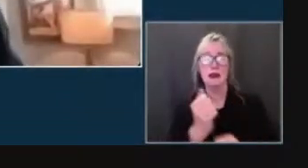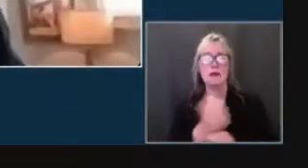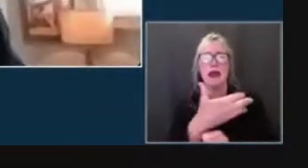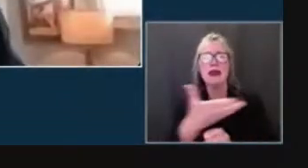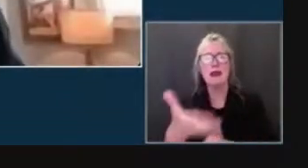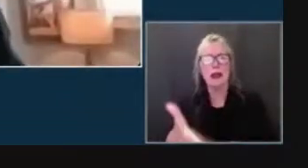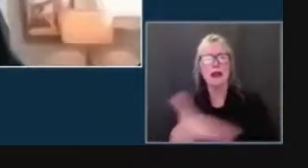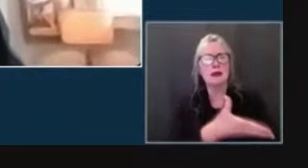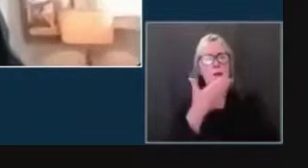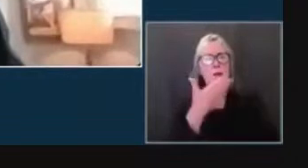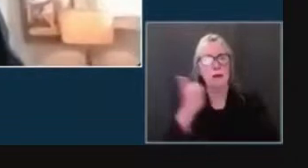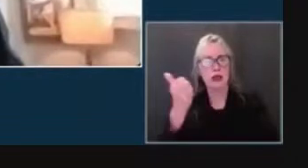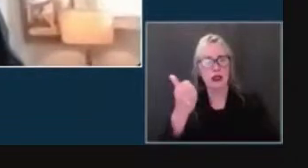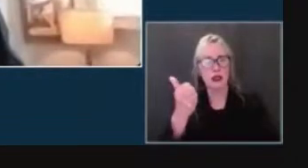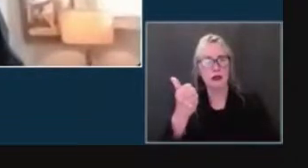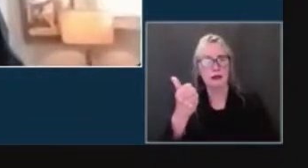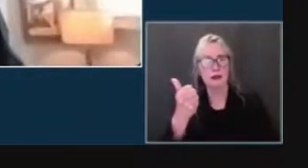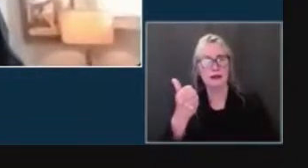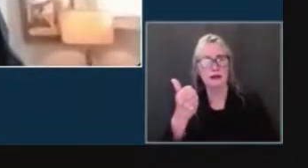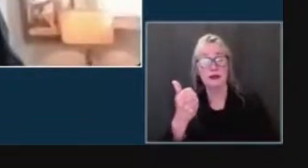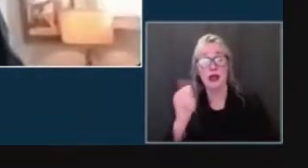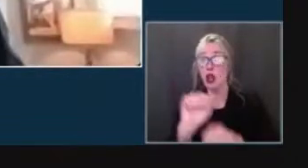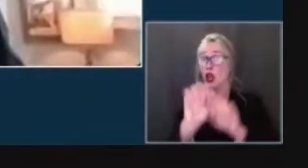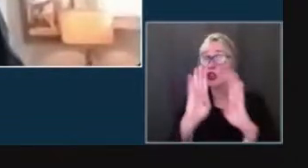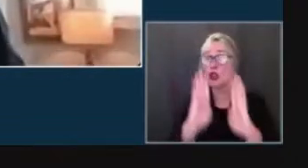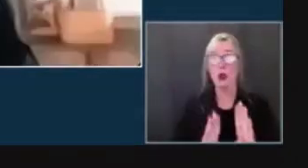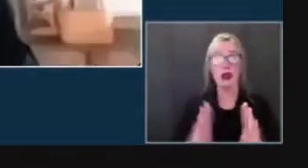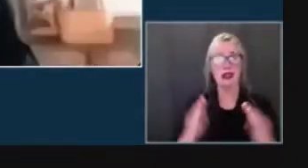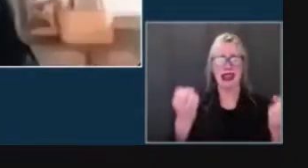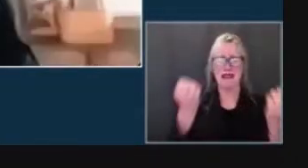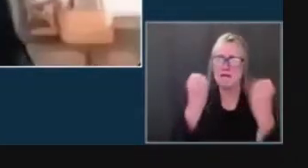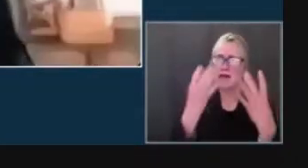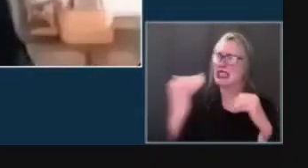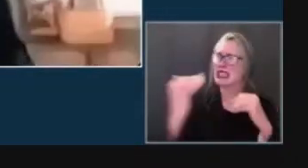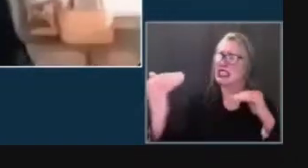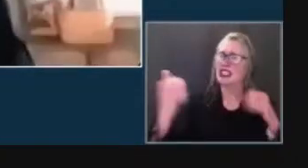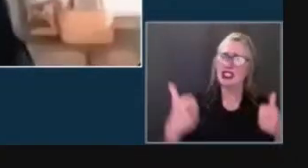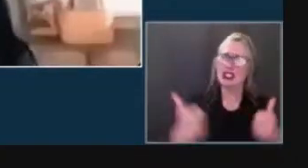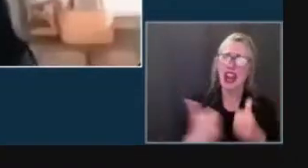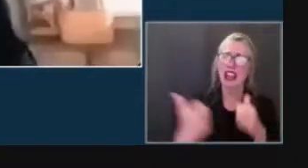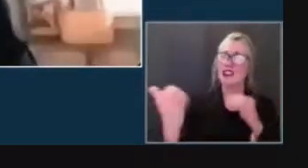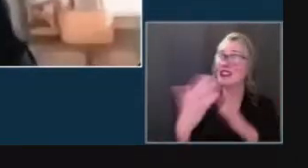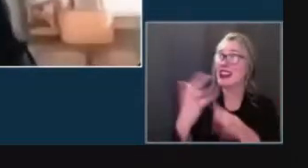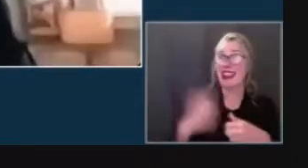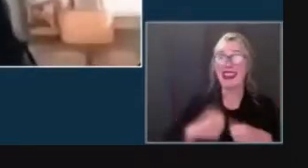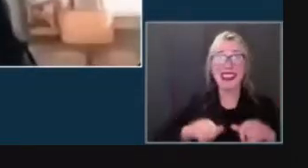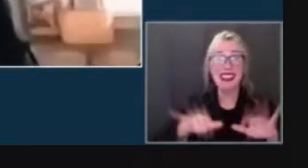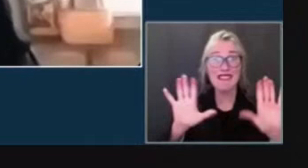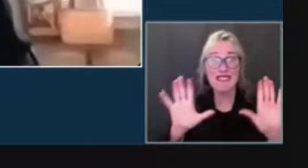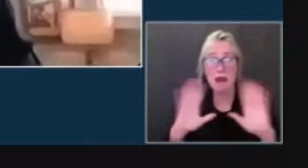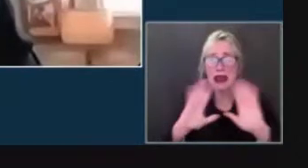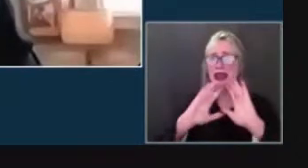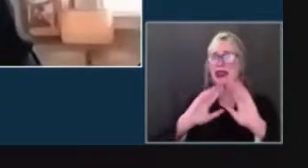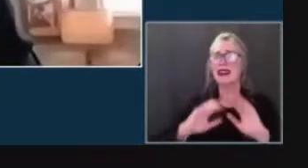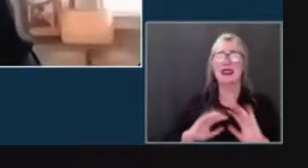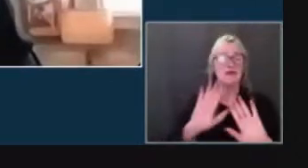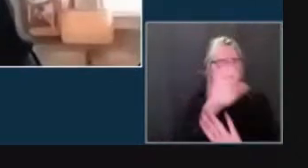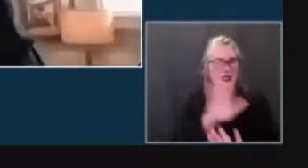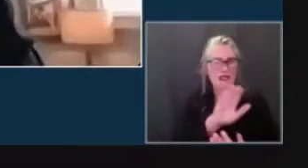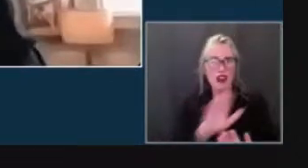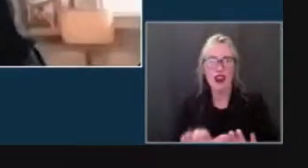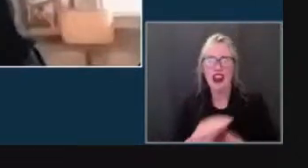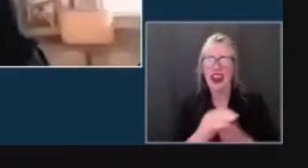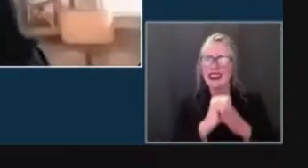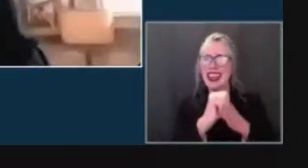Despite challenges they face, workers aren't giving up or giving in. Look at the young workers leading the movement at